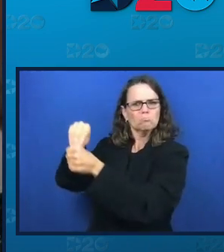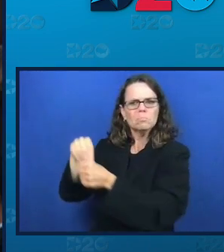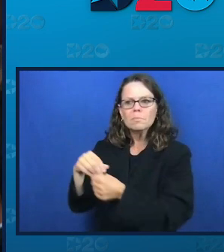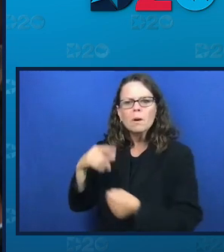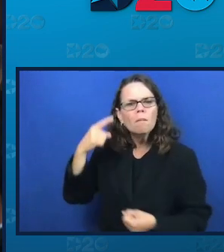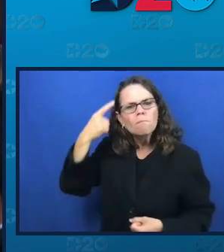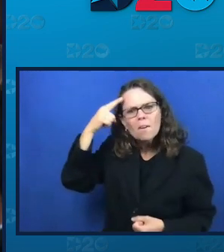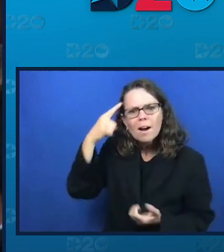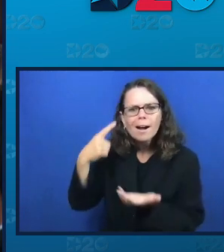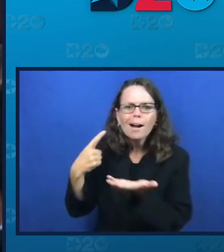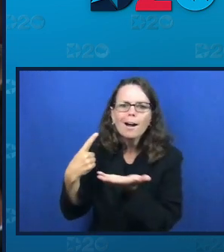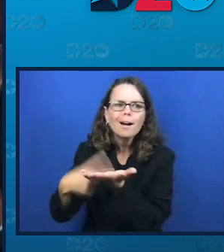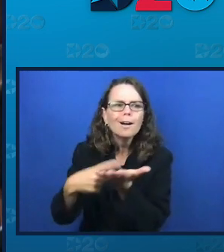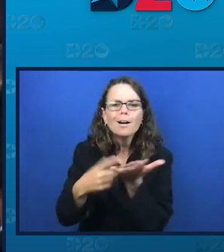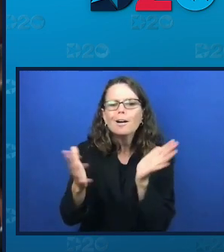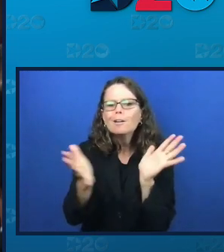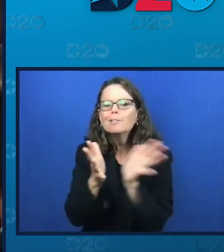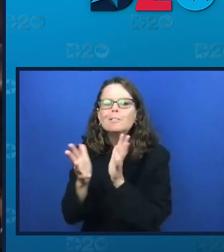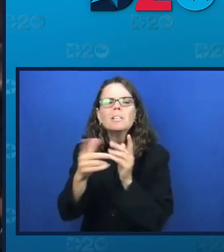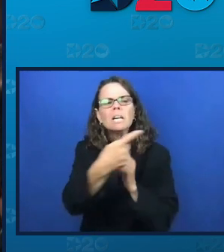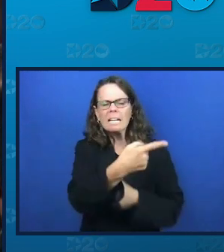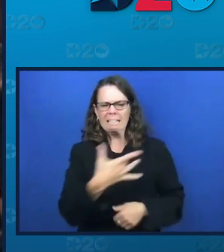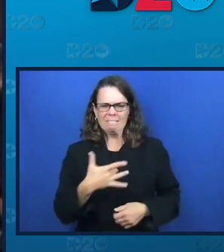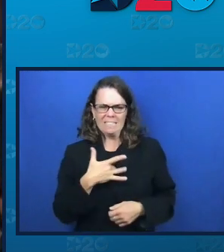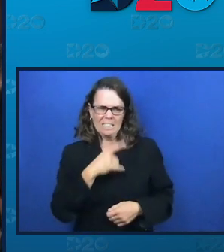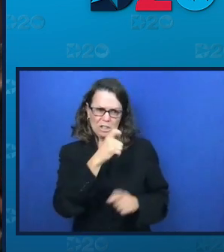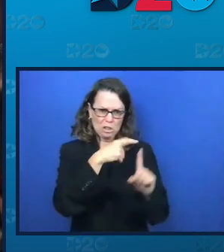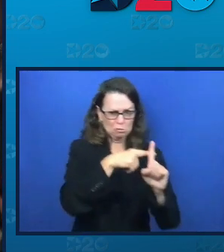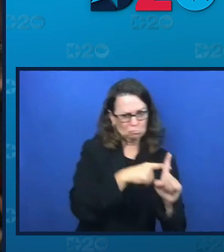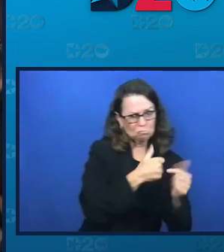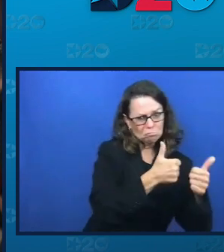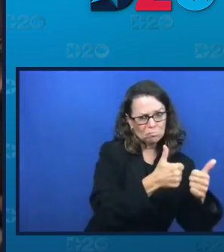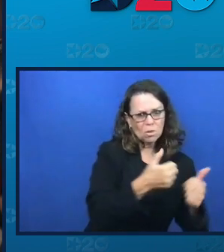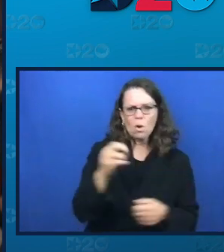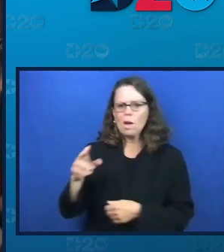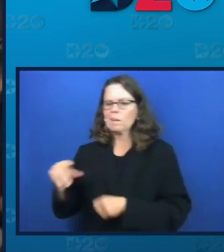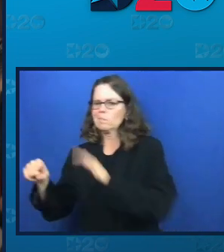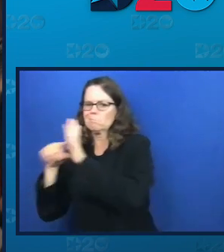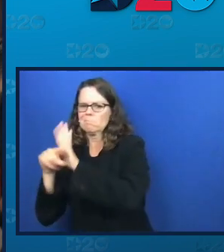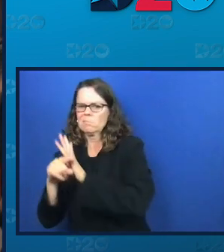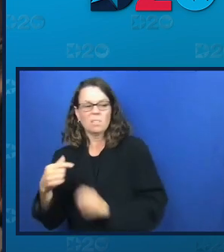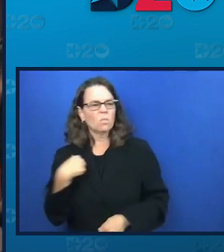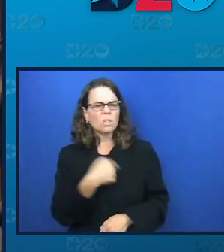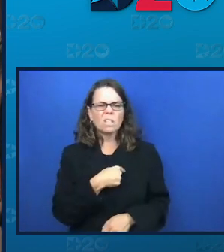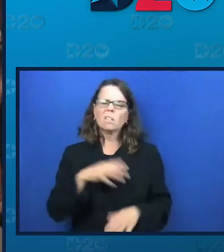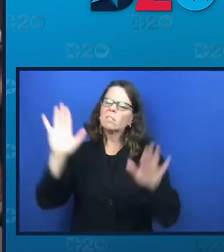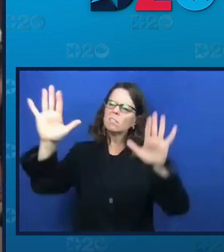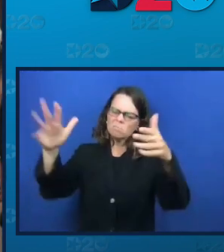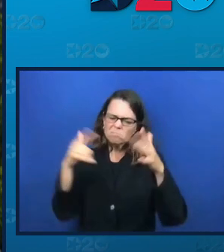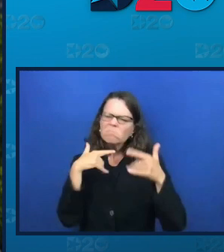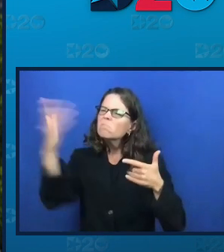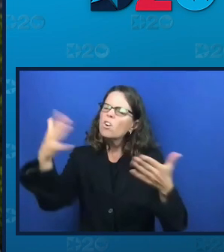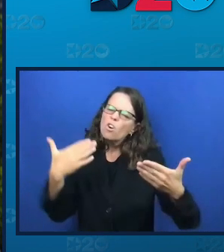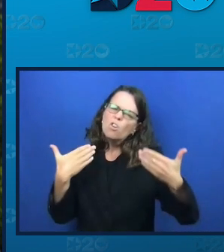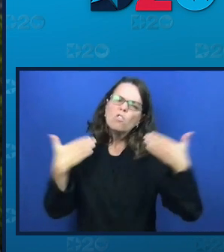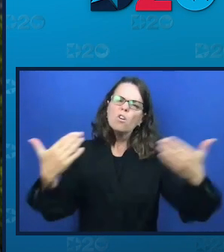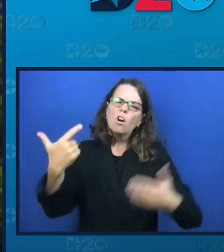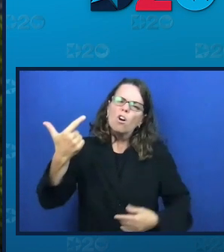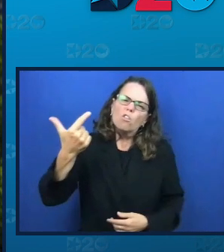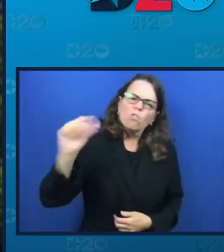hurry up. We just knew that he had to run, and we weren't going to take no as an answer.